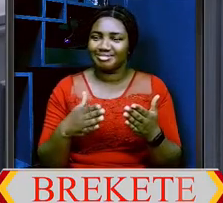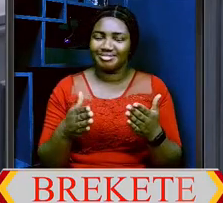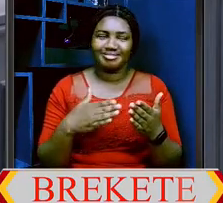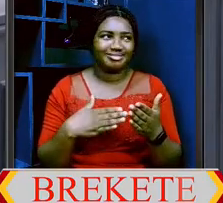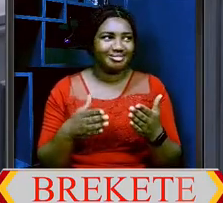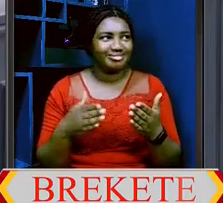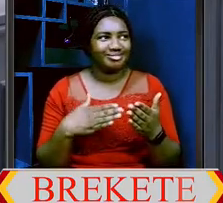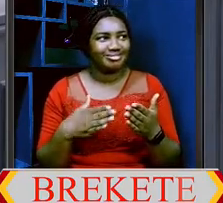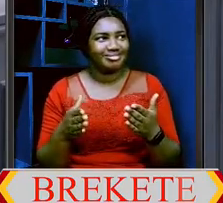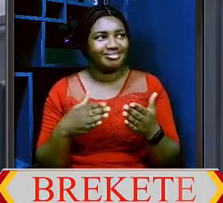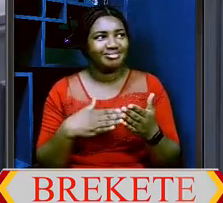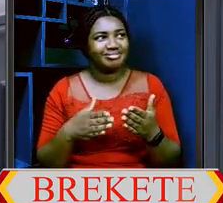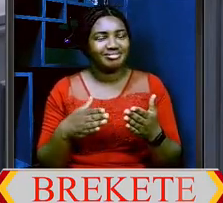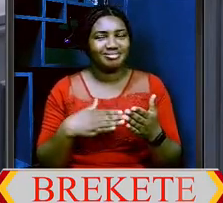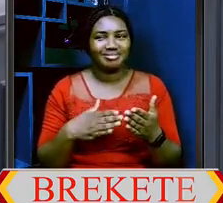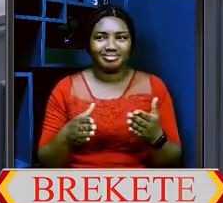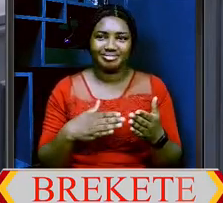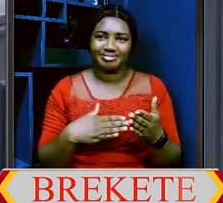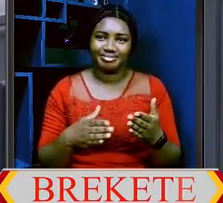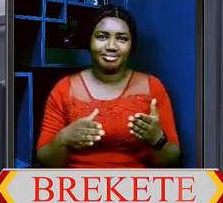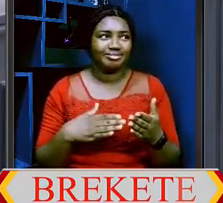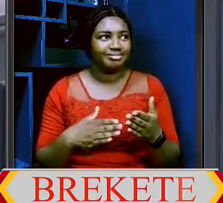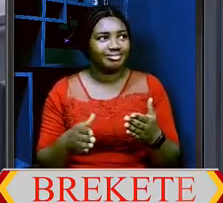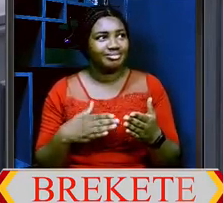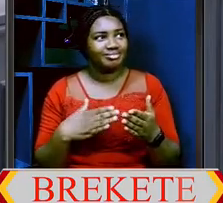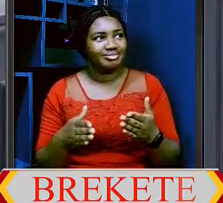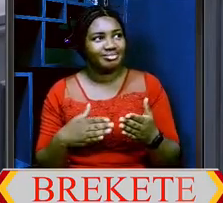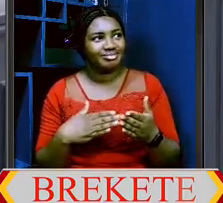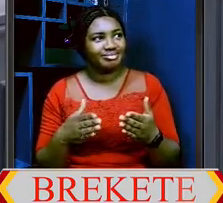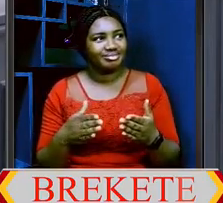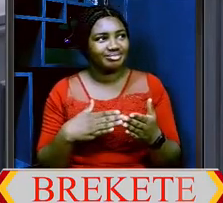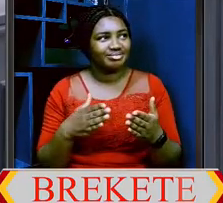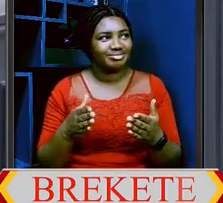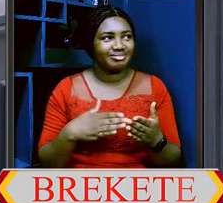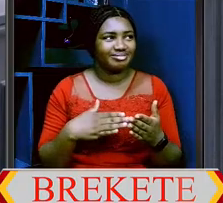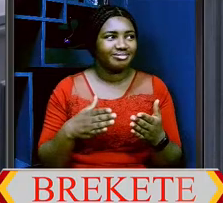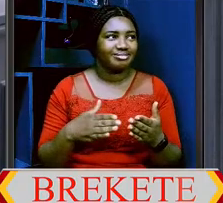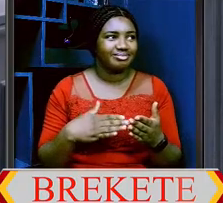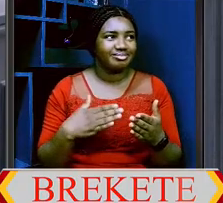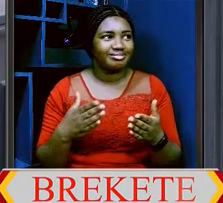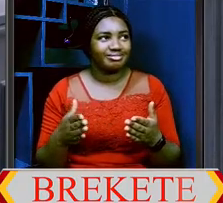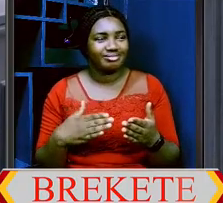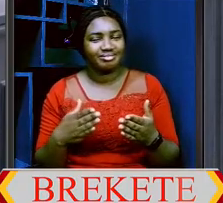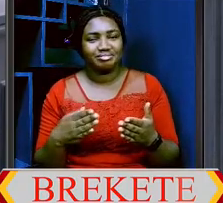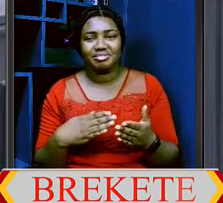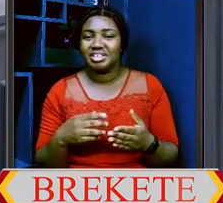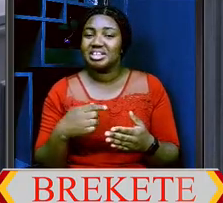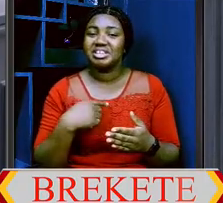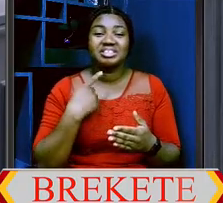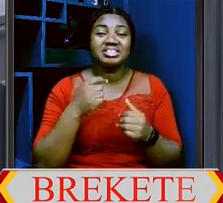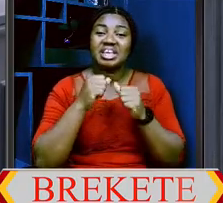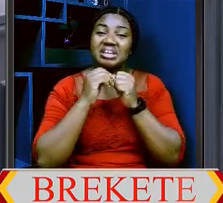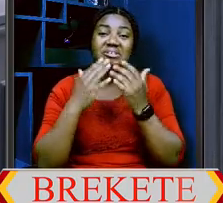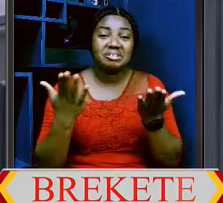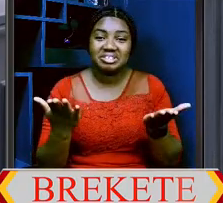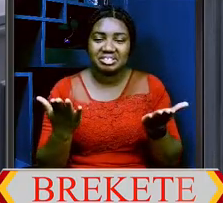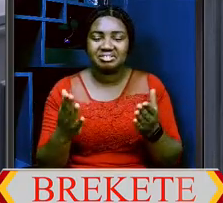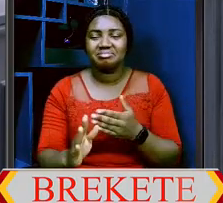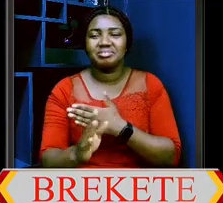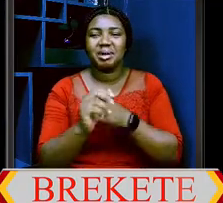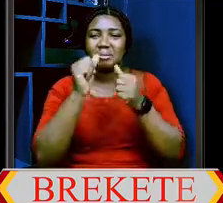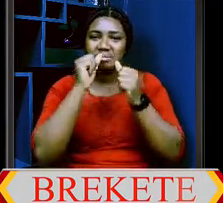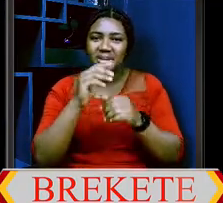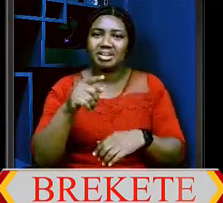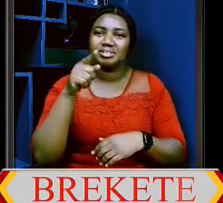am amen amen amen amen God to